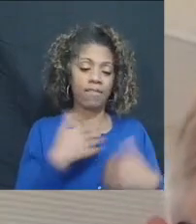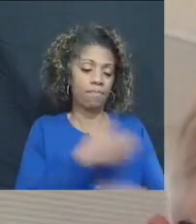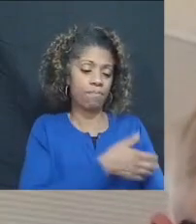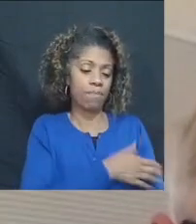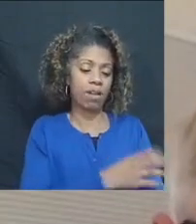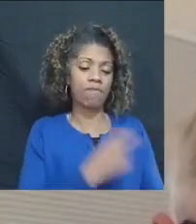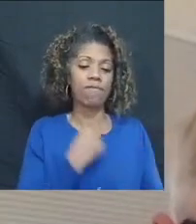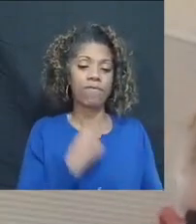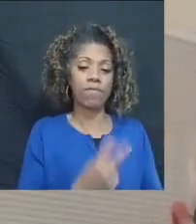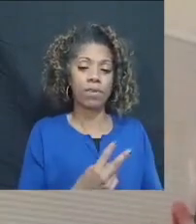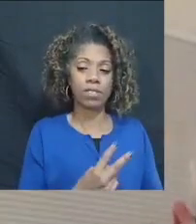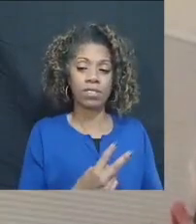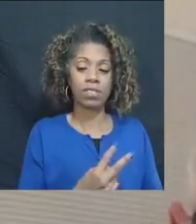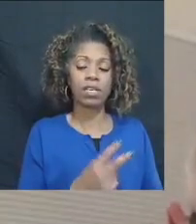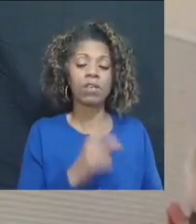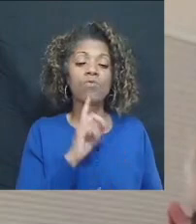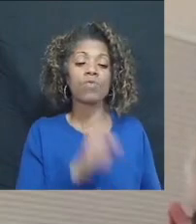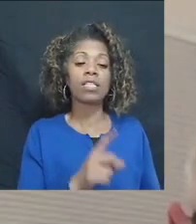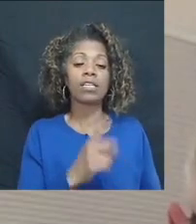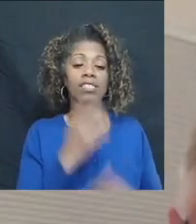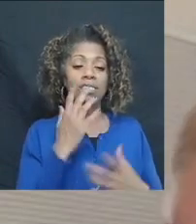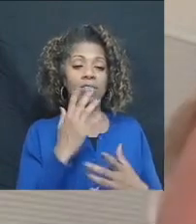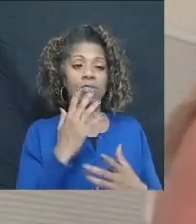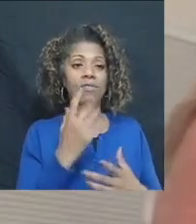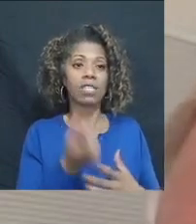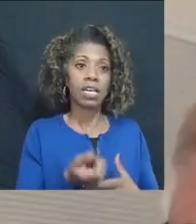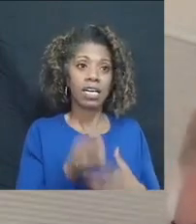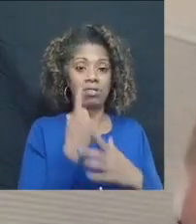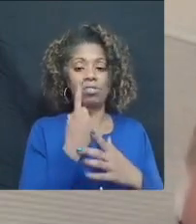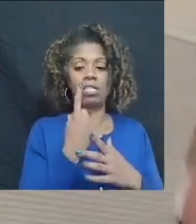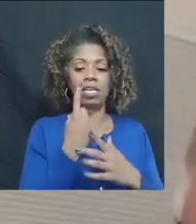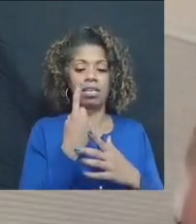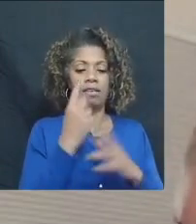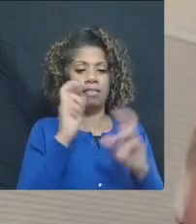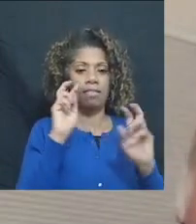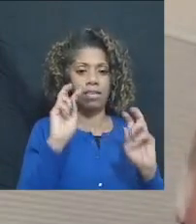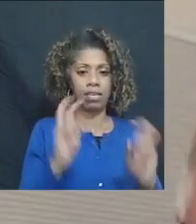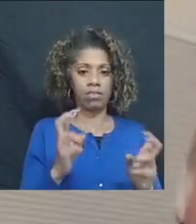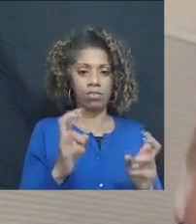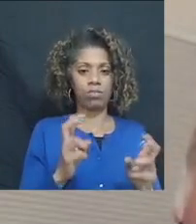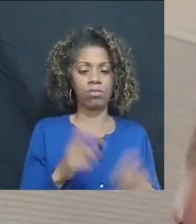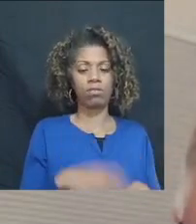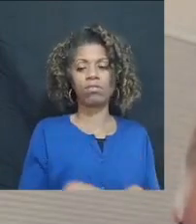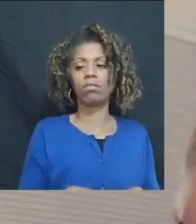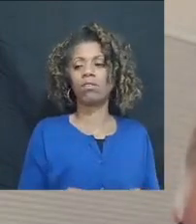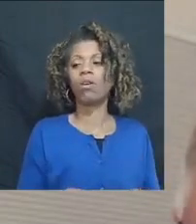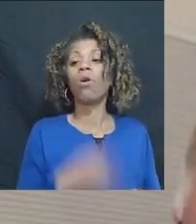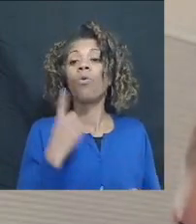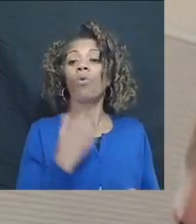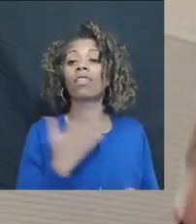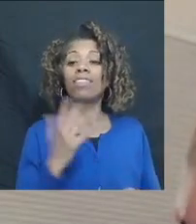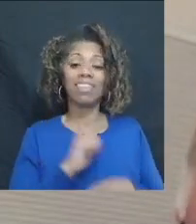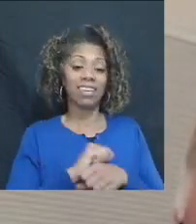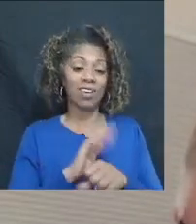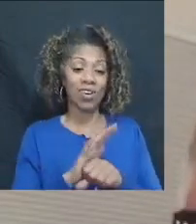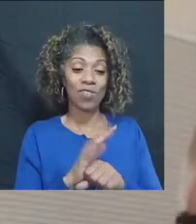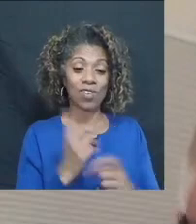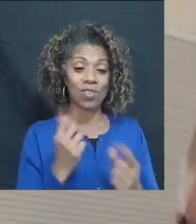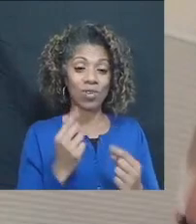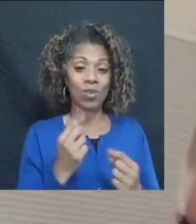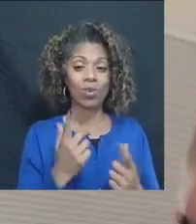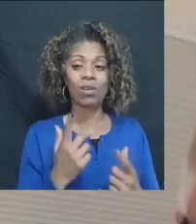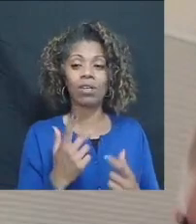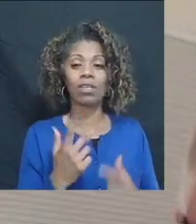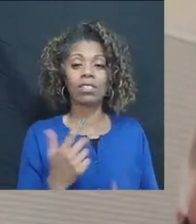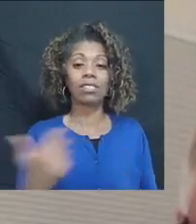issues. That's the other thing, too. I know they're busy running their businesses. If one thing COVID has done, it's certainly been a wake-up call right.